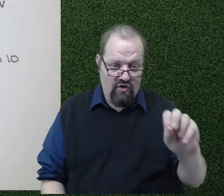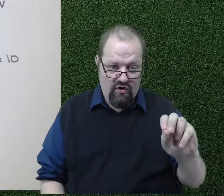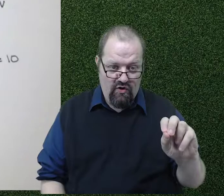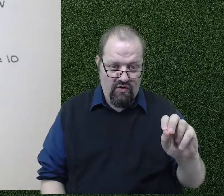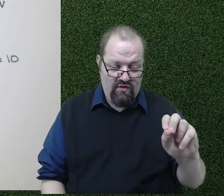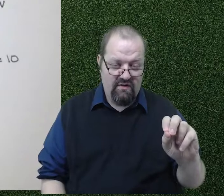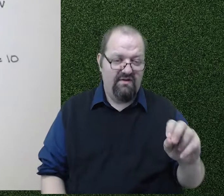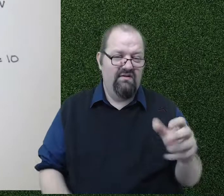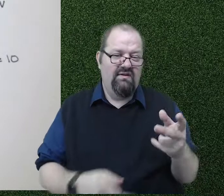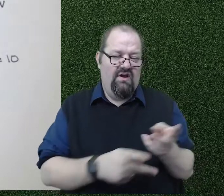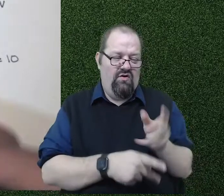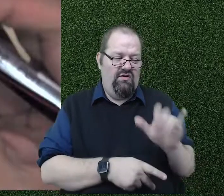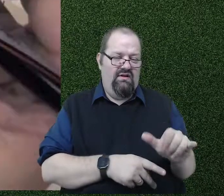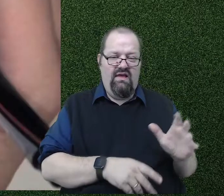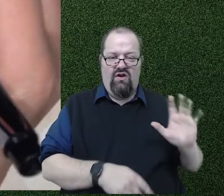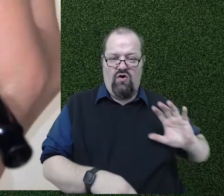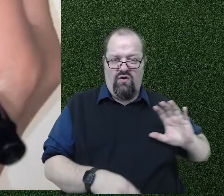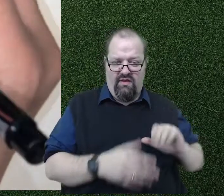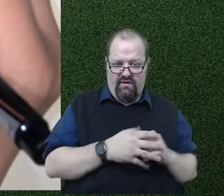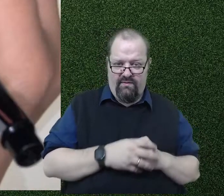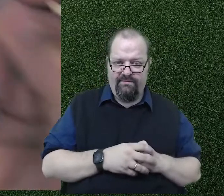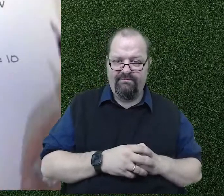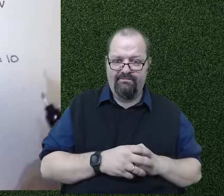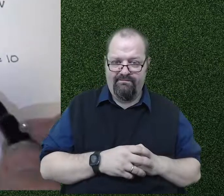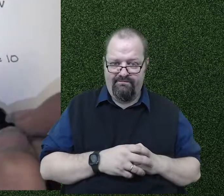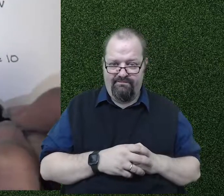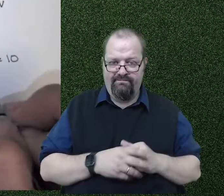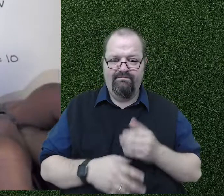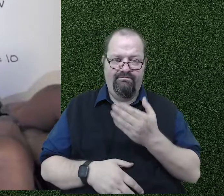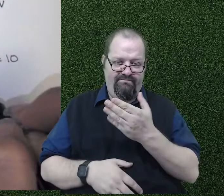Calculated that earlier. Here it is.